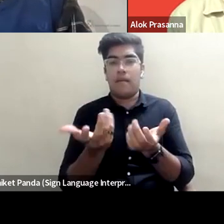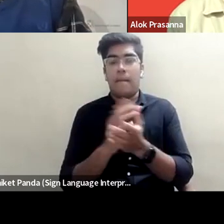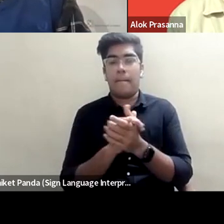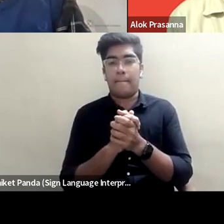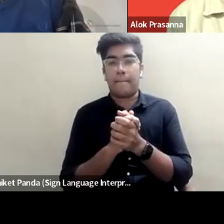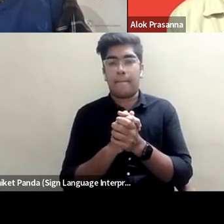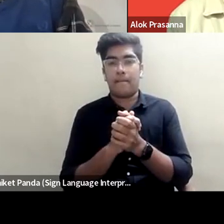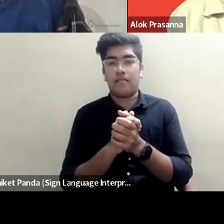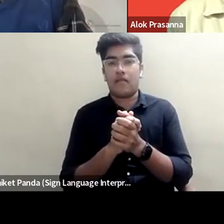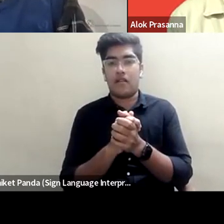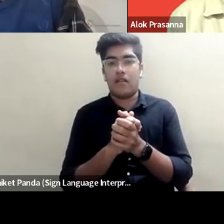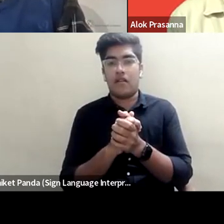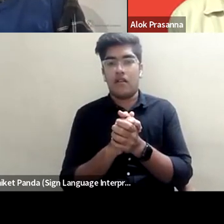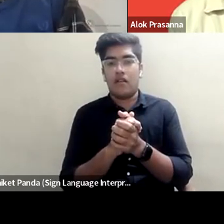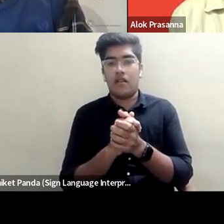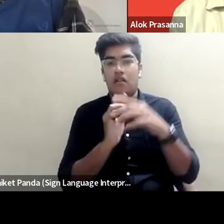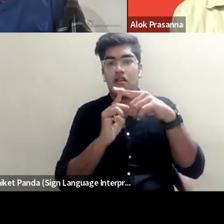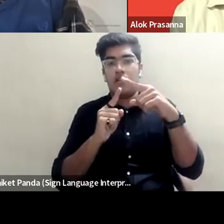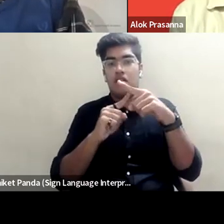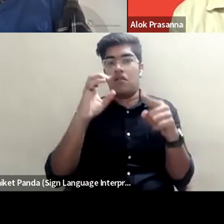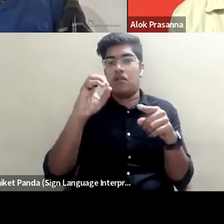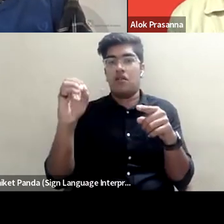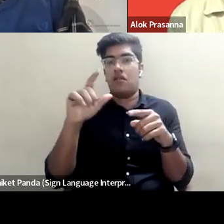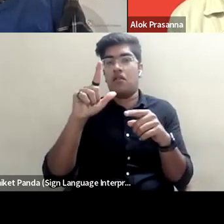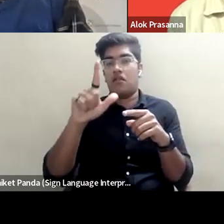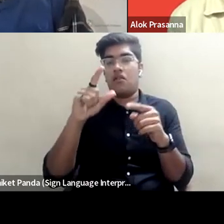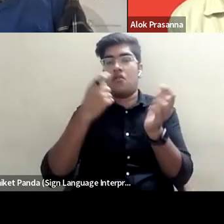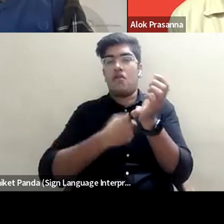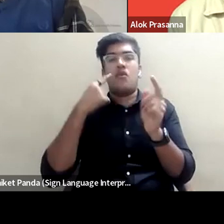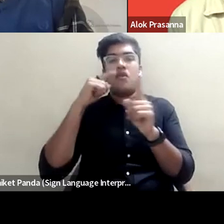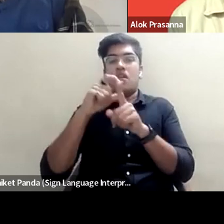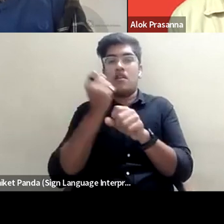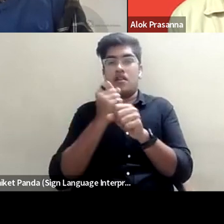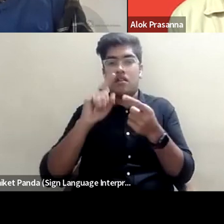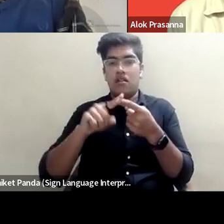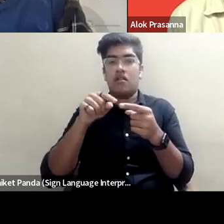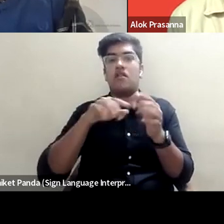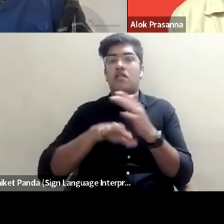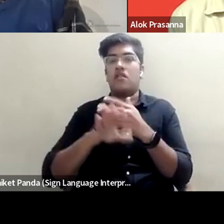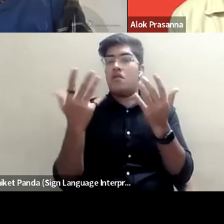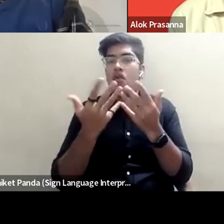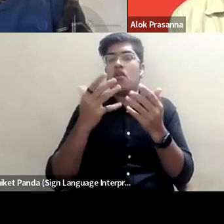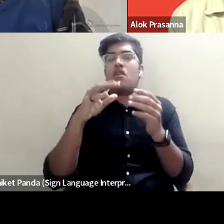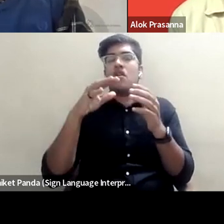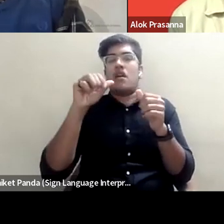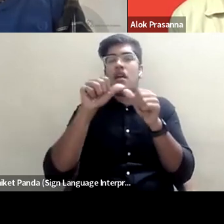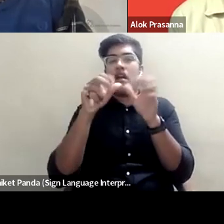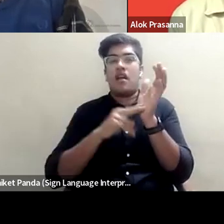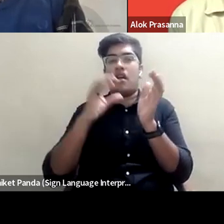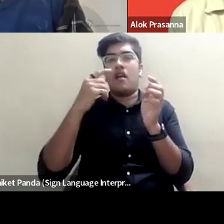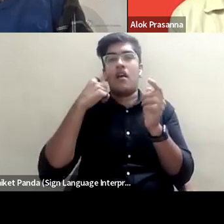epic poem of Coleridge, Ancient Mariner, and they say, water, water everywhere, not a drop to